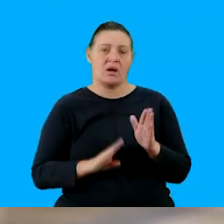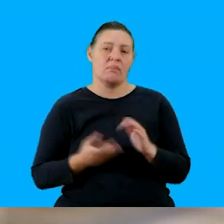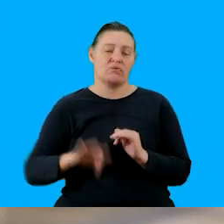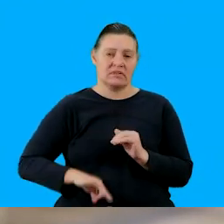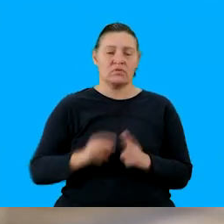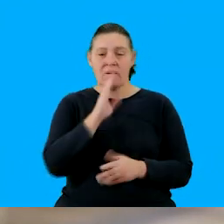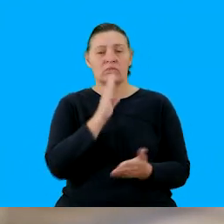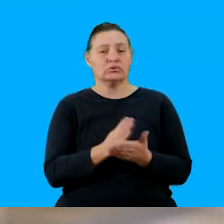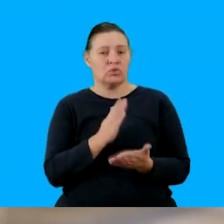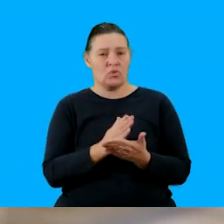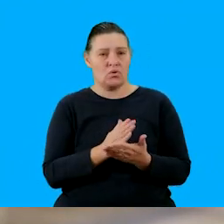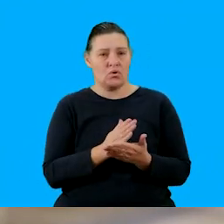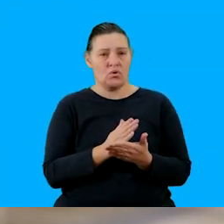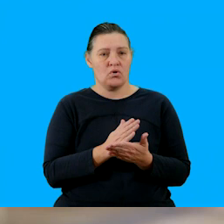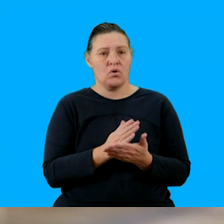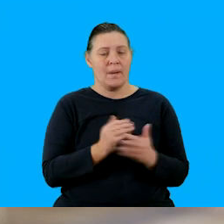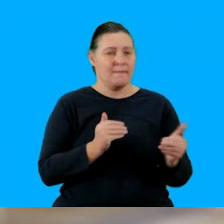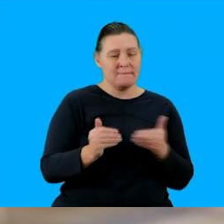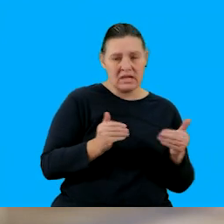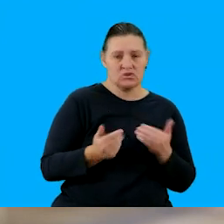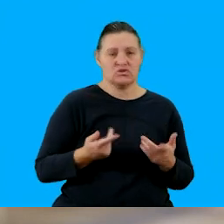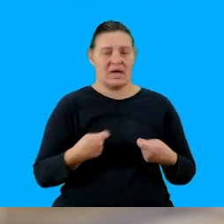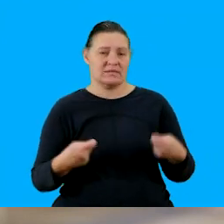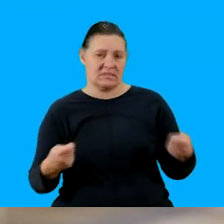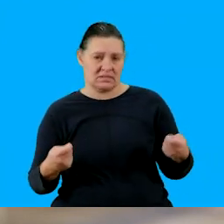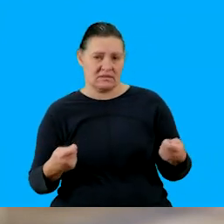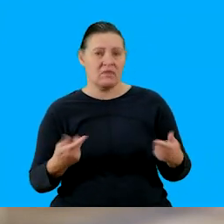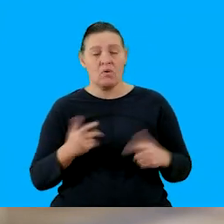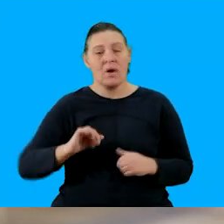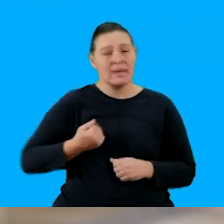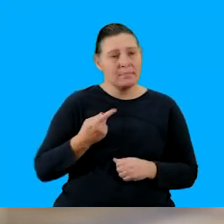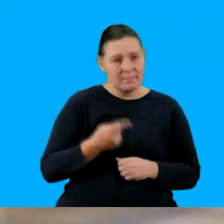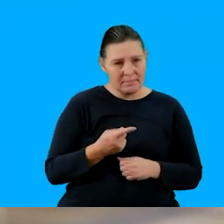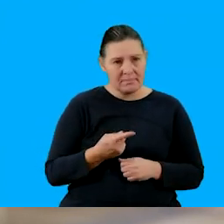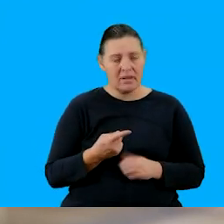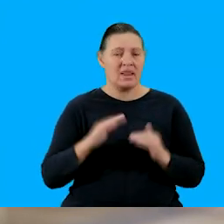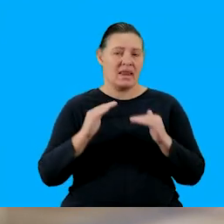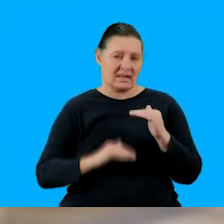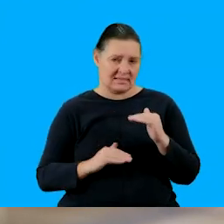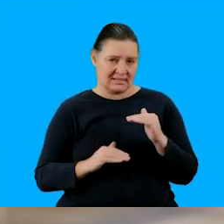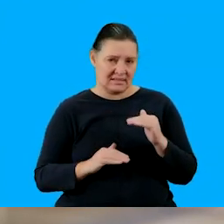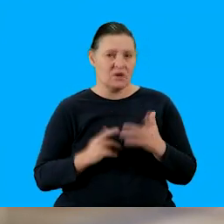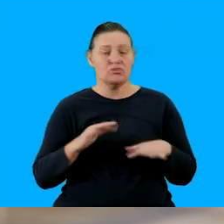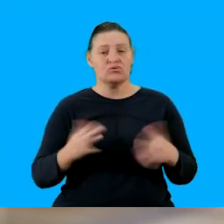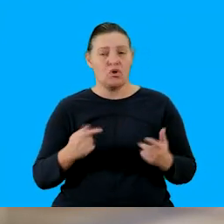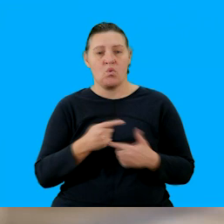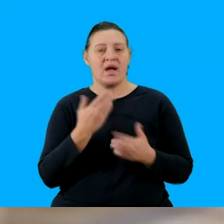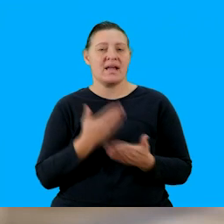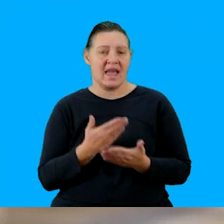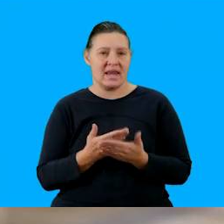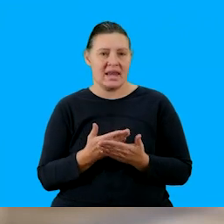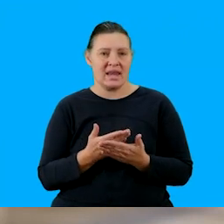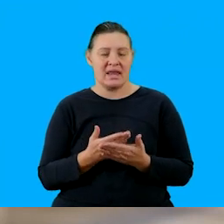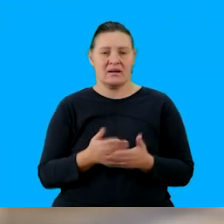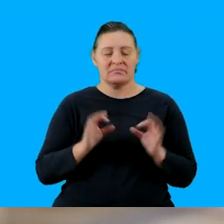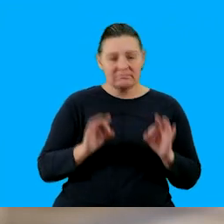make a profit, we need to make sure that we manage our expenses by keeping them less so that we are